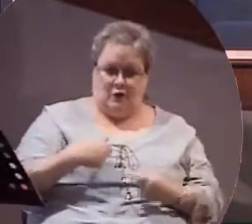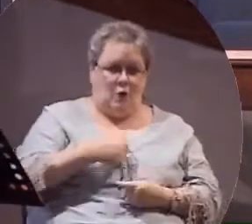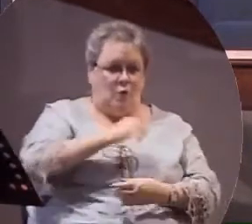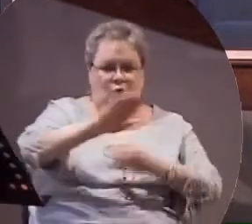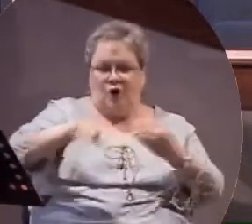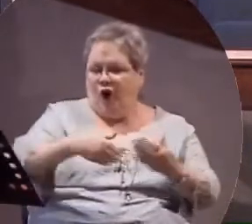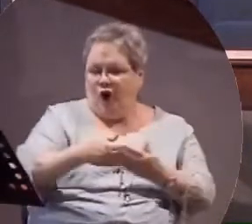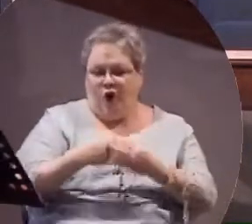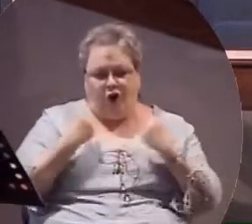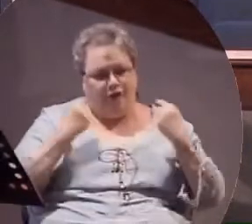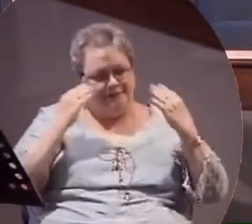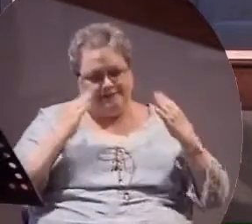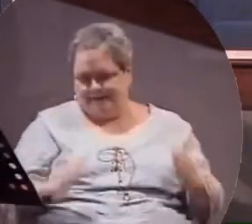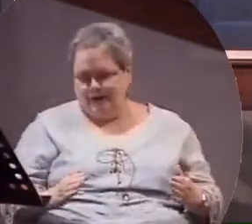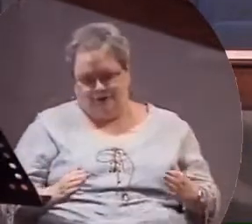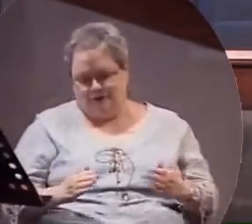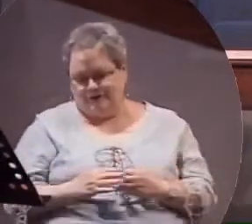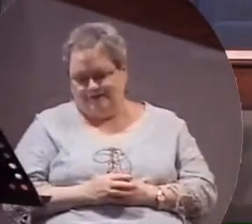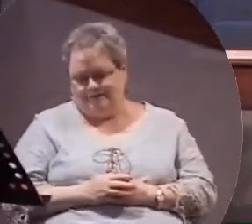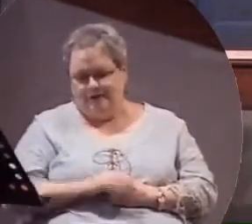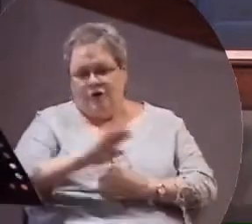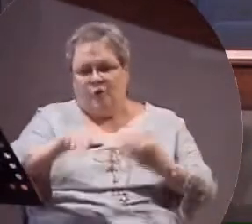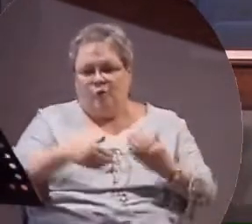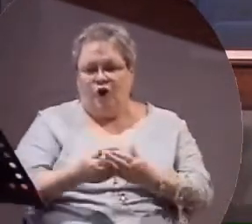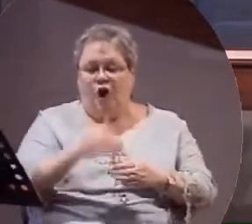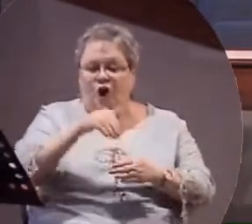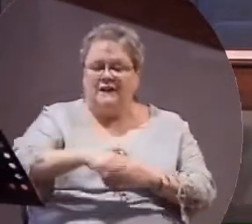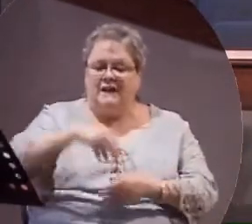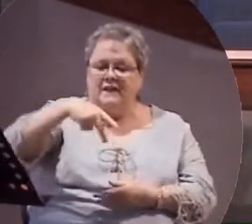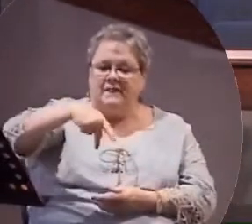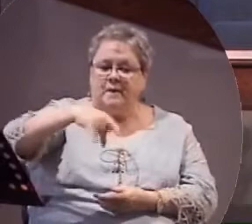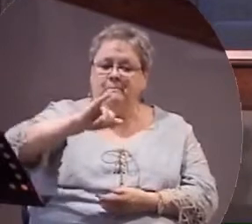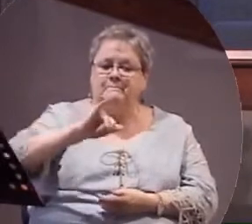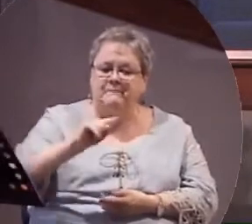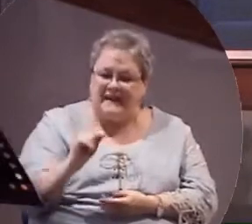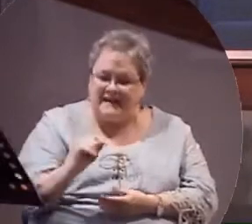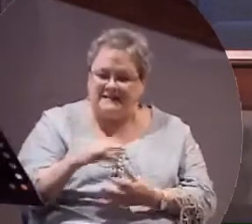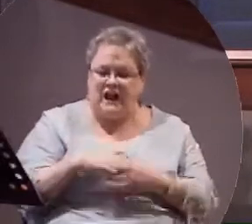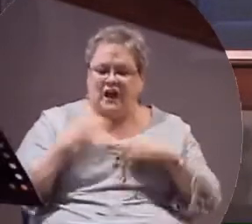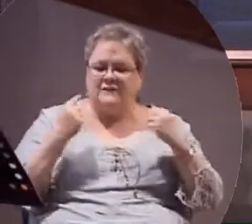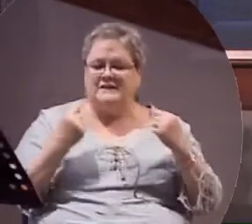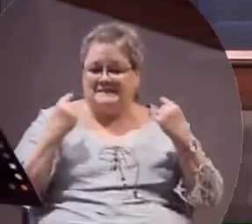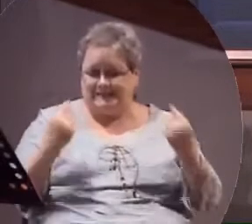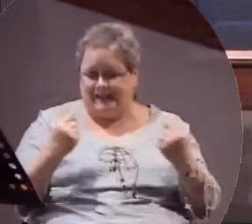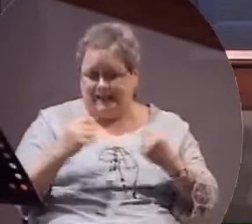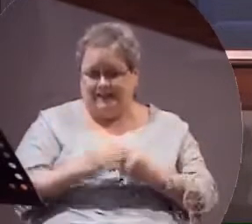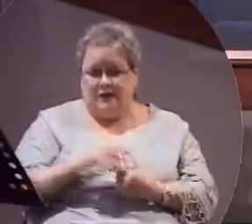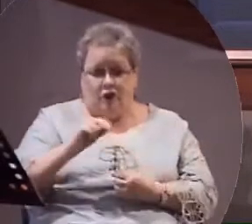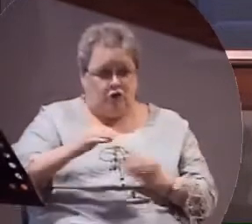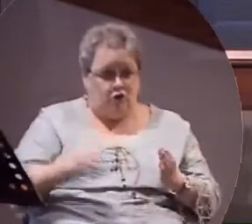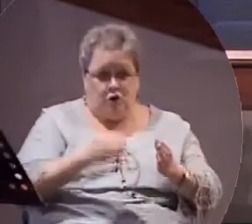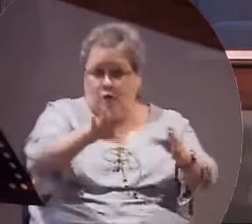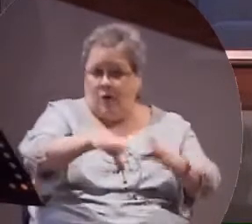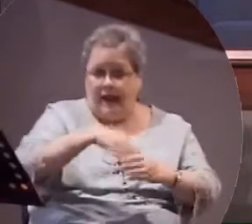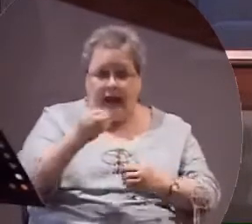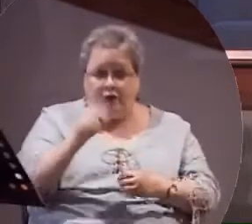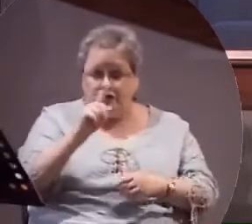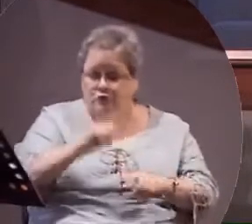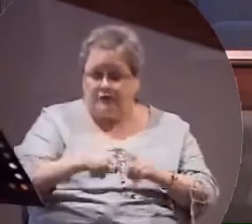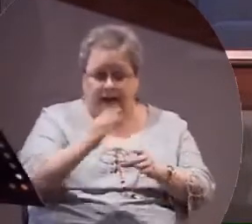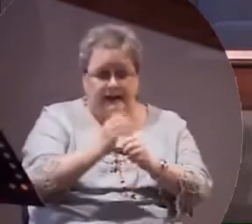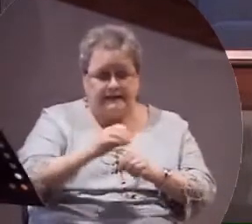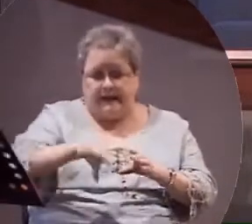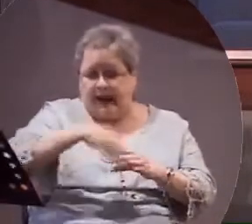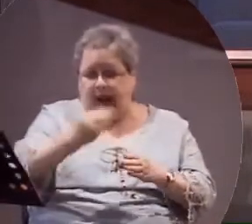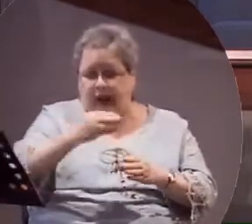pit. Can I have an amen? We're all in the pit of sin. And listen, there's no way out. You can't get out